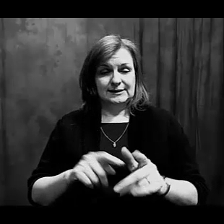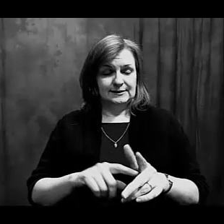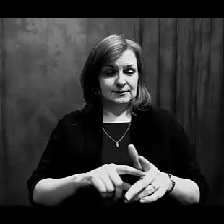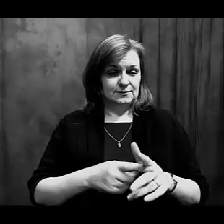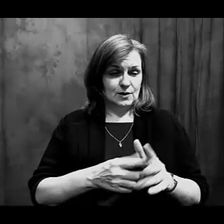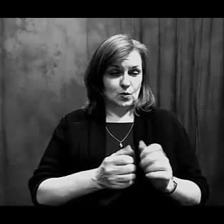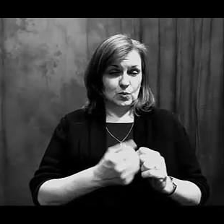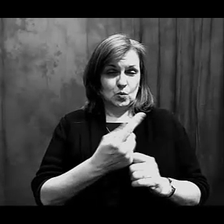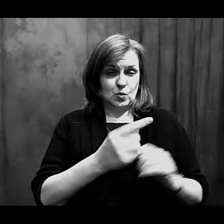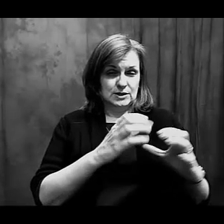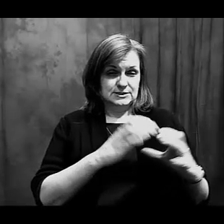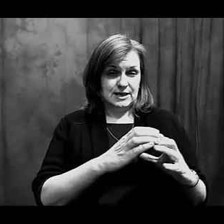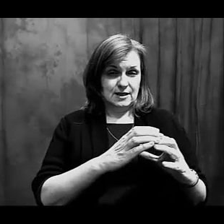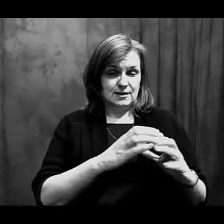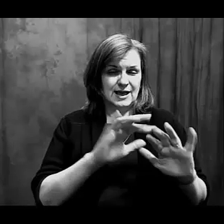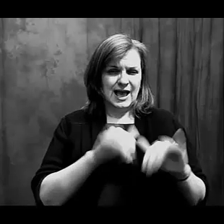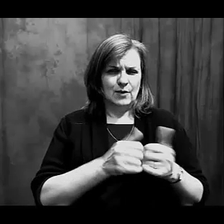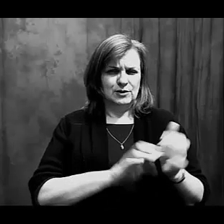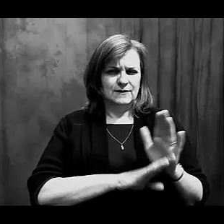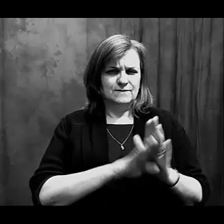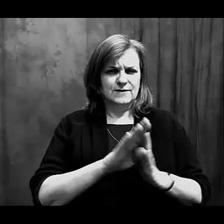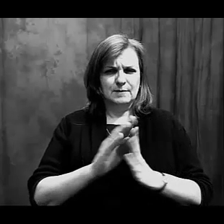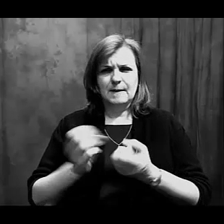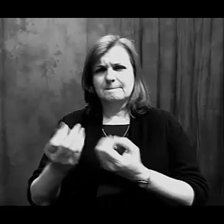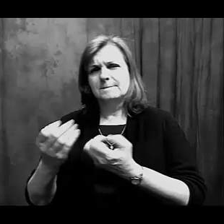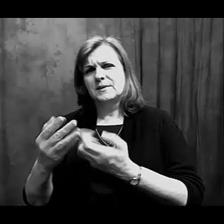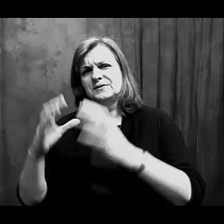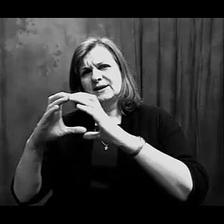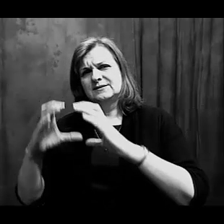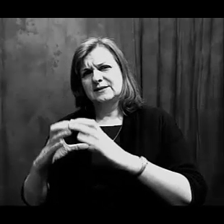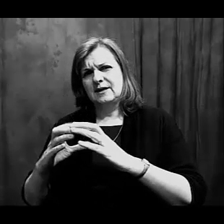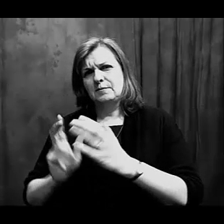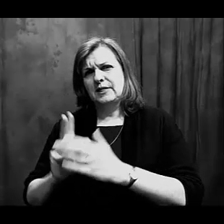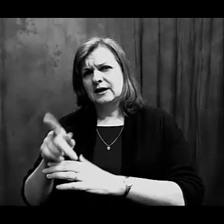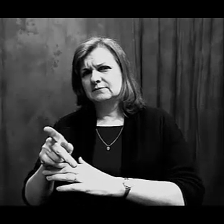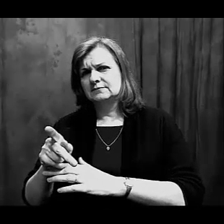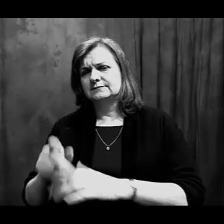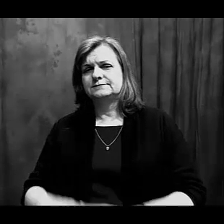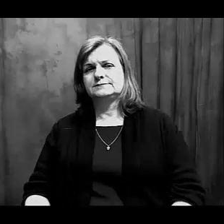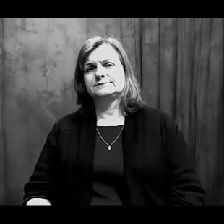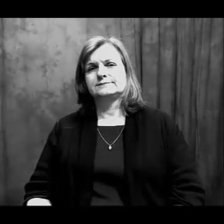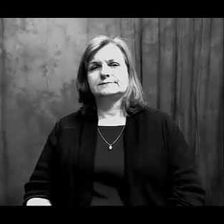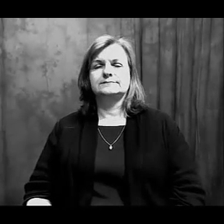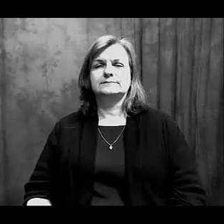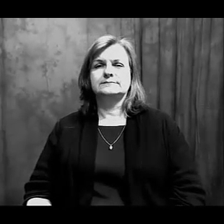we go from a single cell to multi-cell.